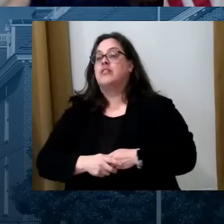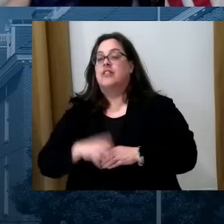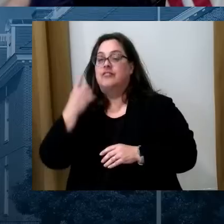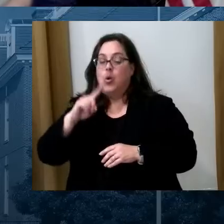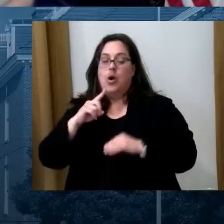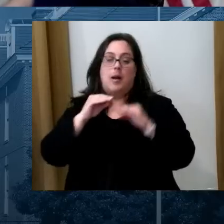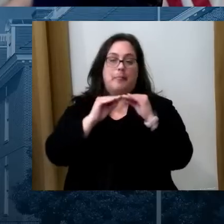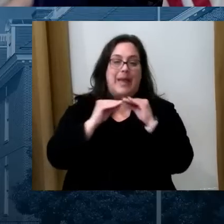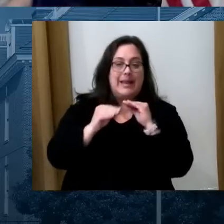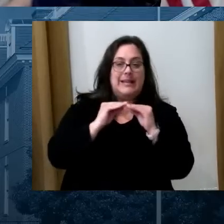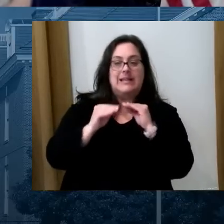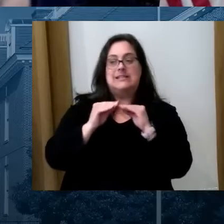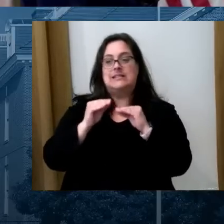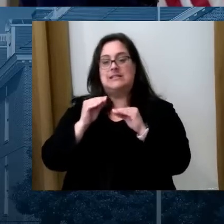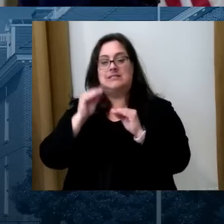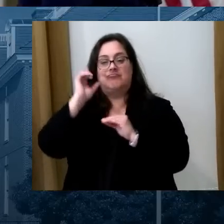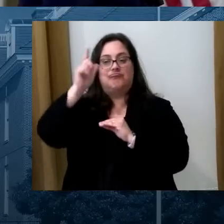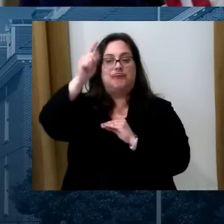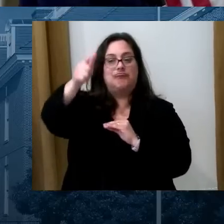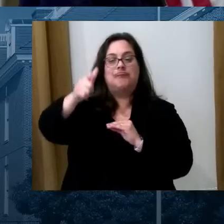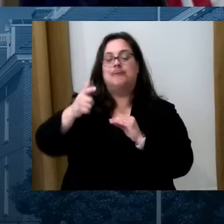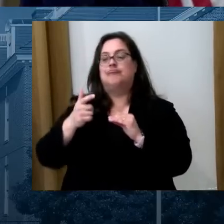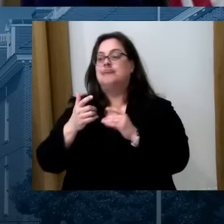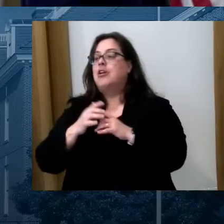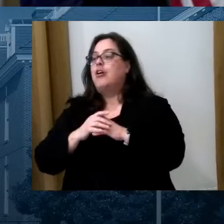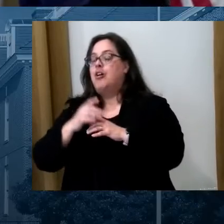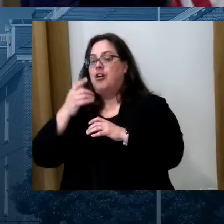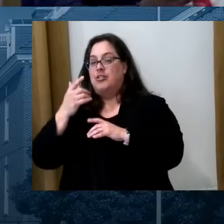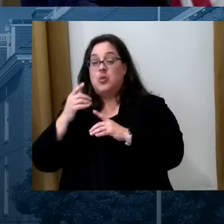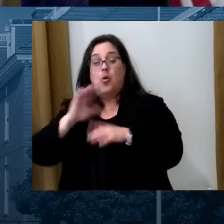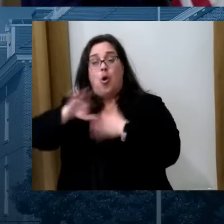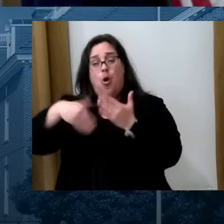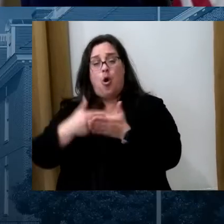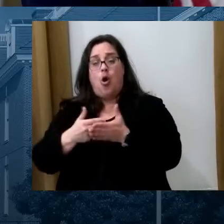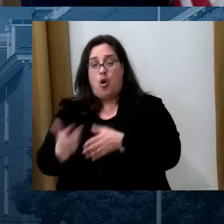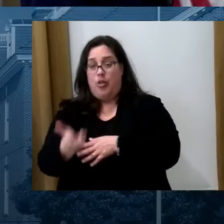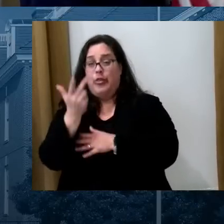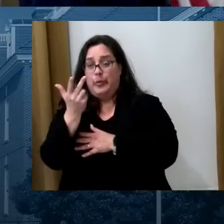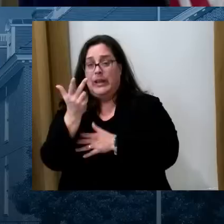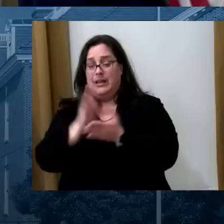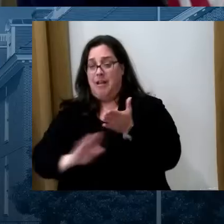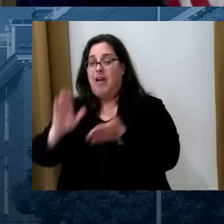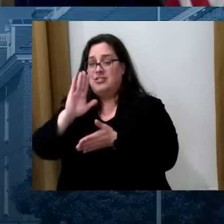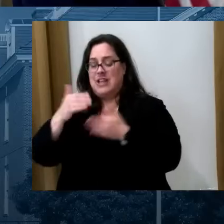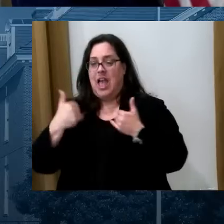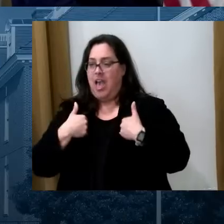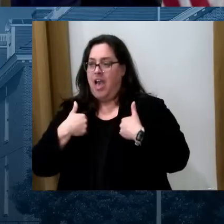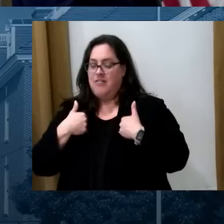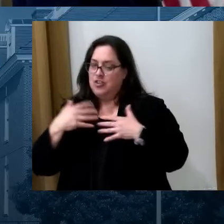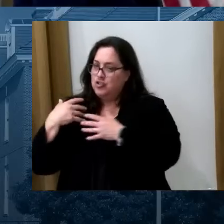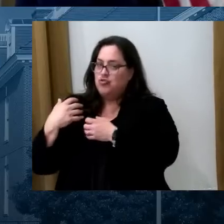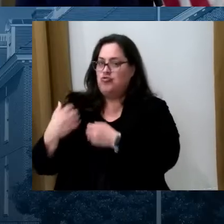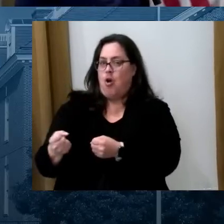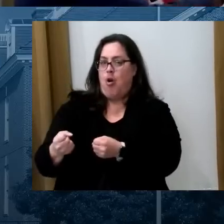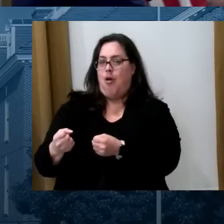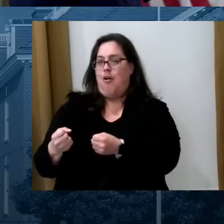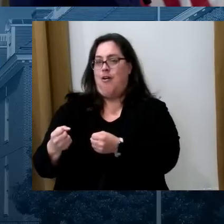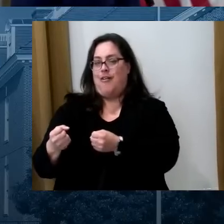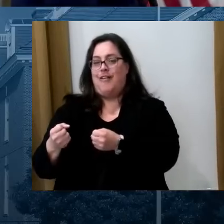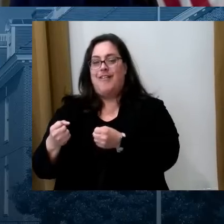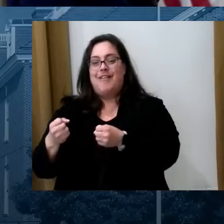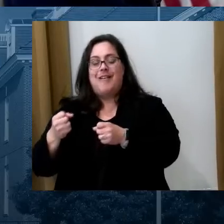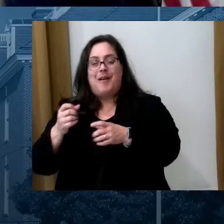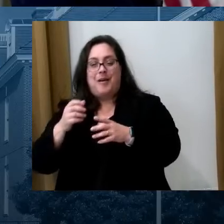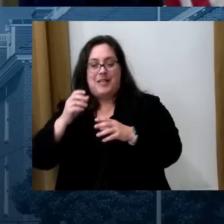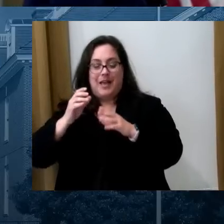costs. All 3 universities have very strong and ambitious capital plans over the next few years, and our hope